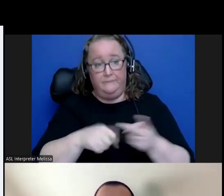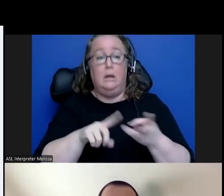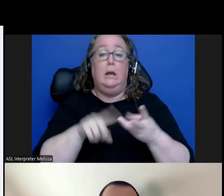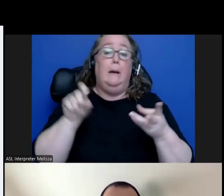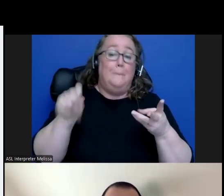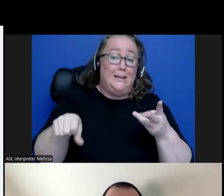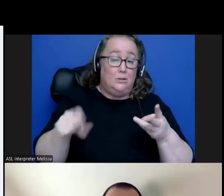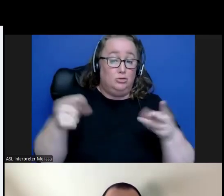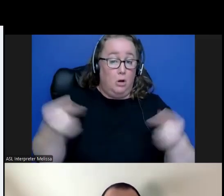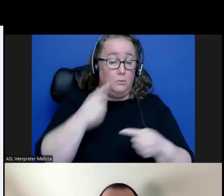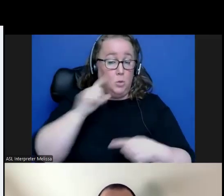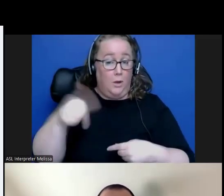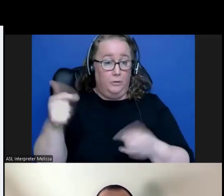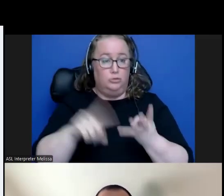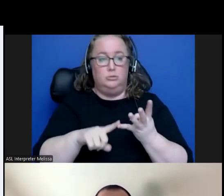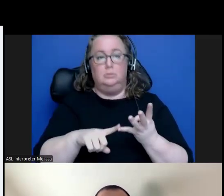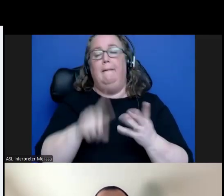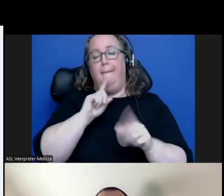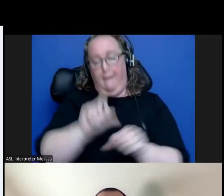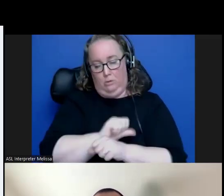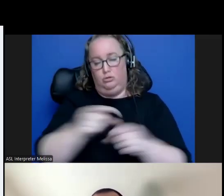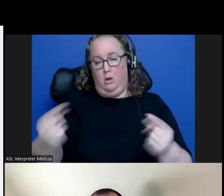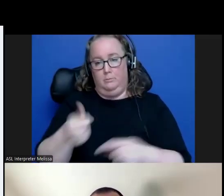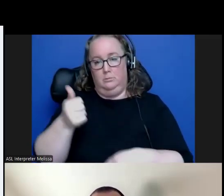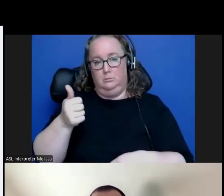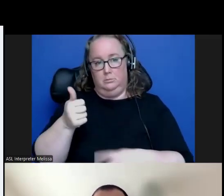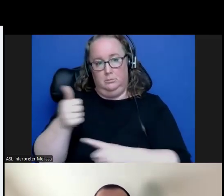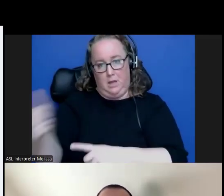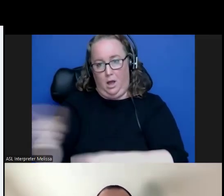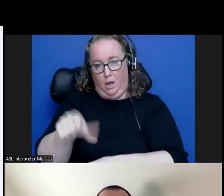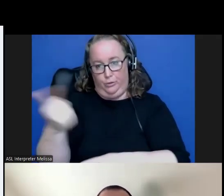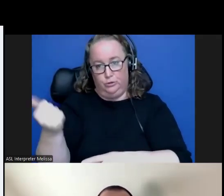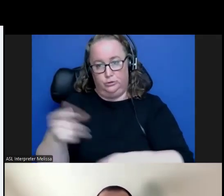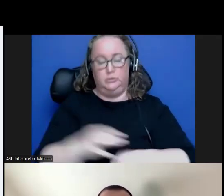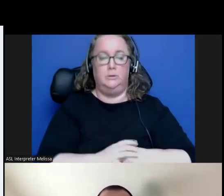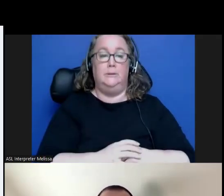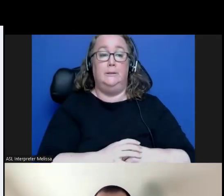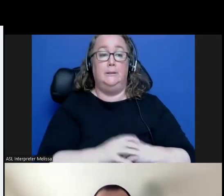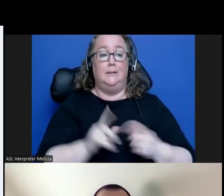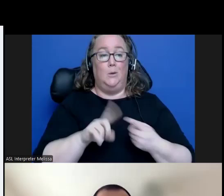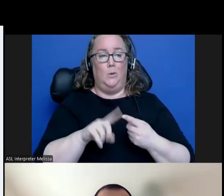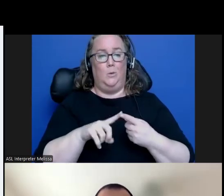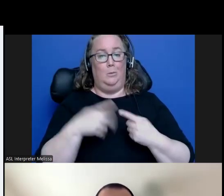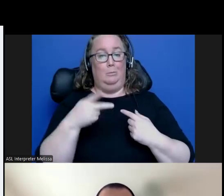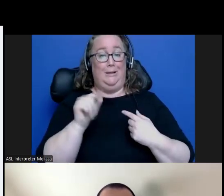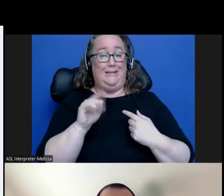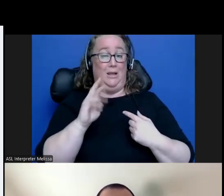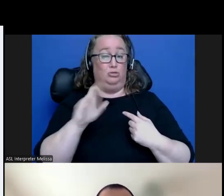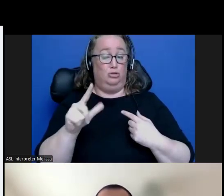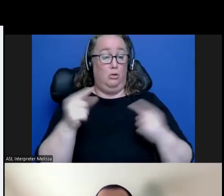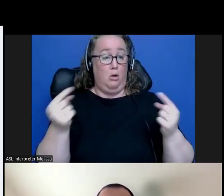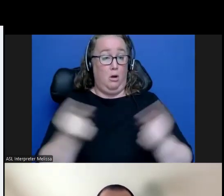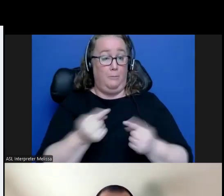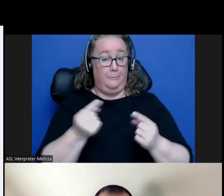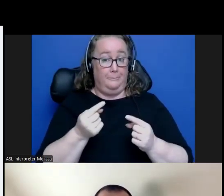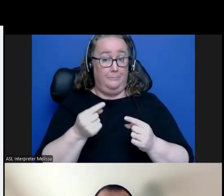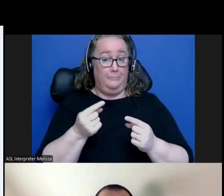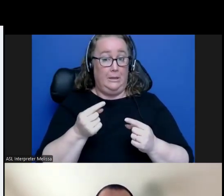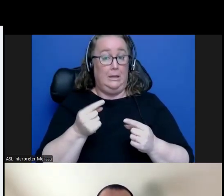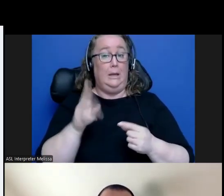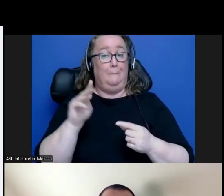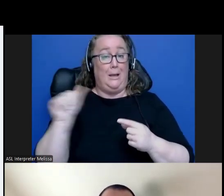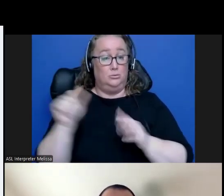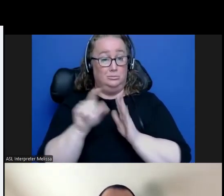and actual harm to others. And now, potential harm, according to the Massachusetts legal standard, does not